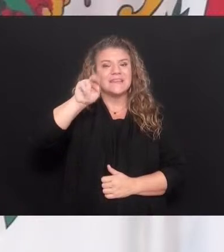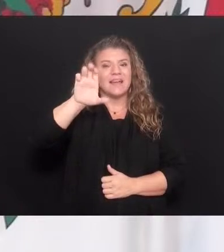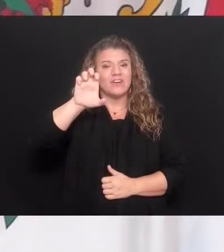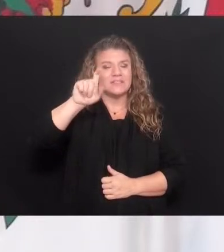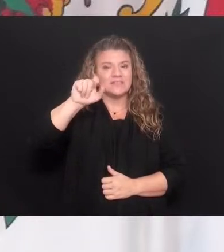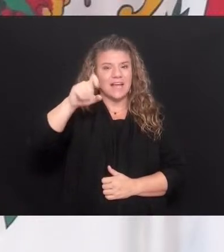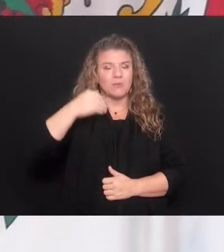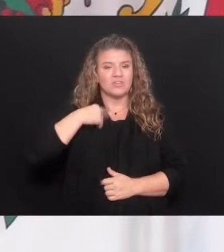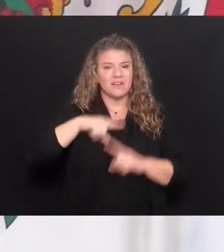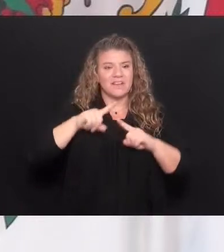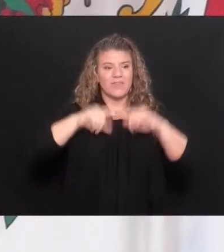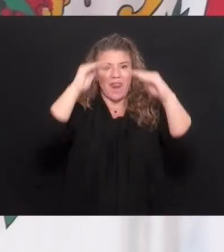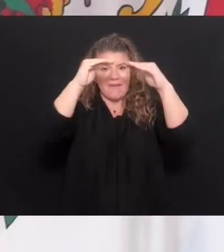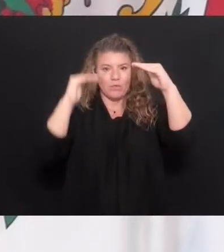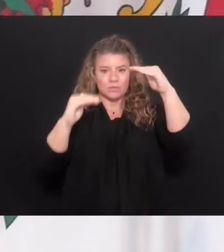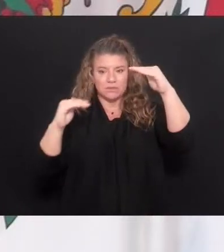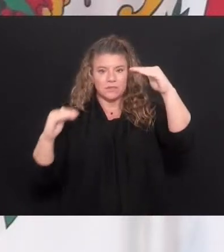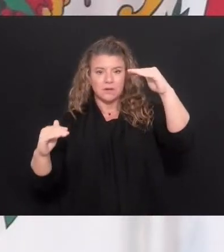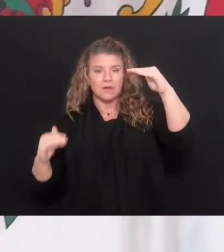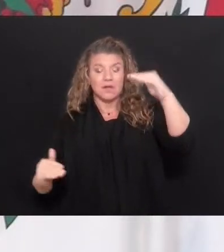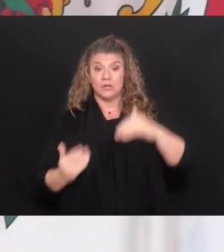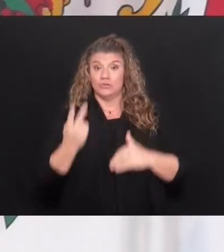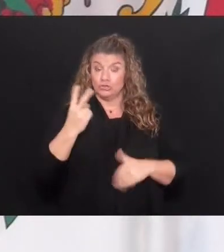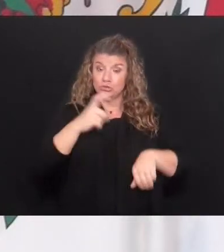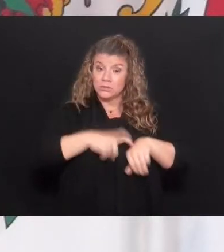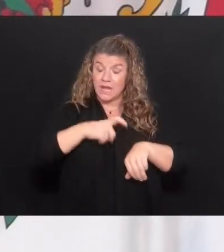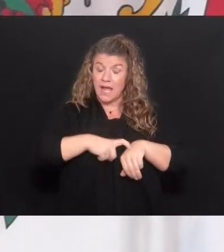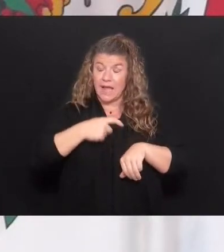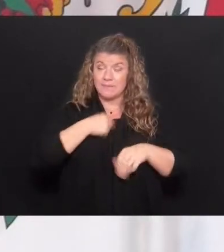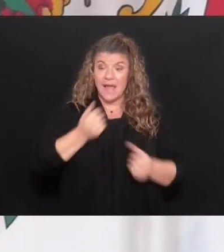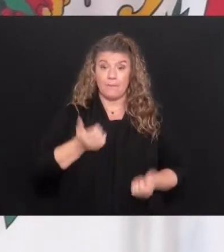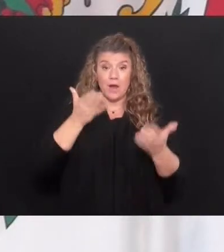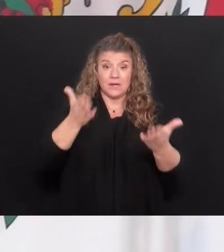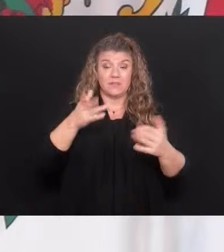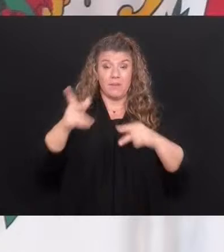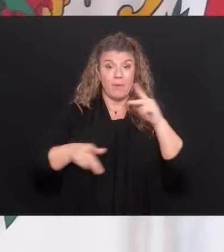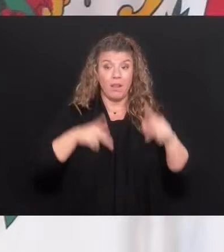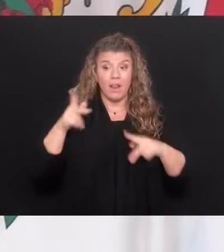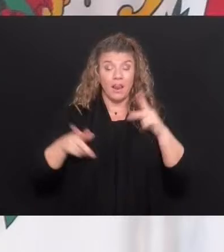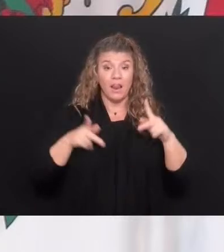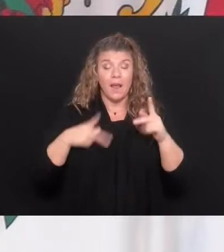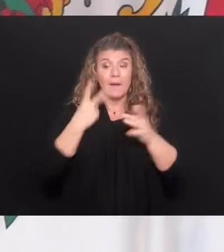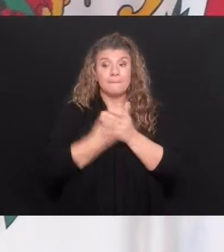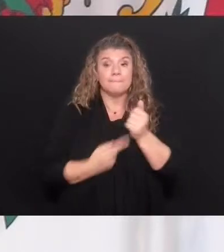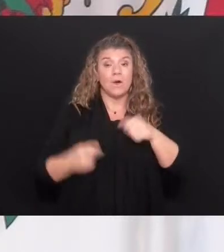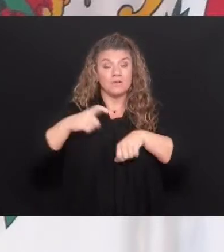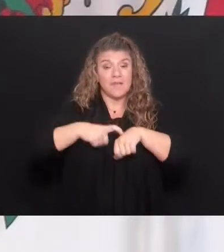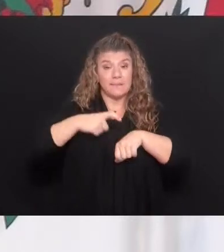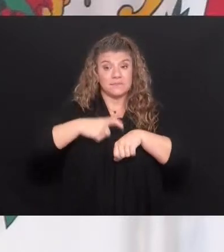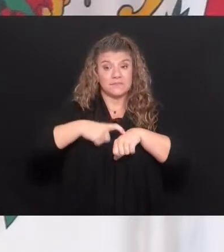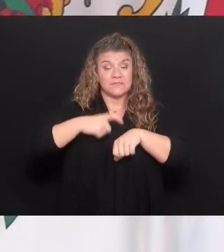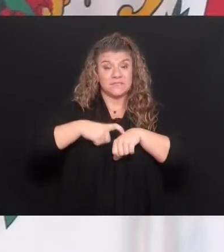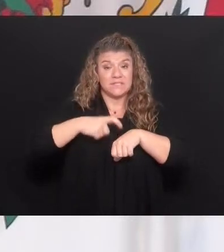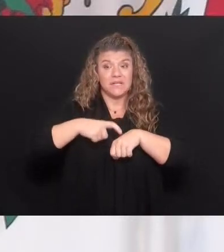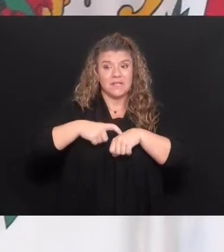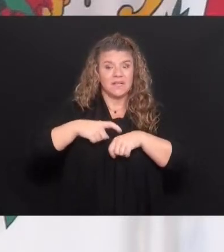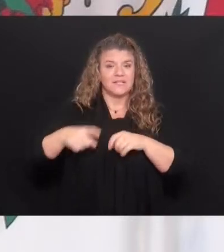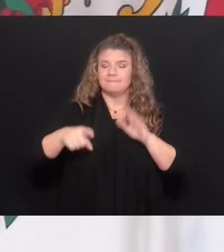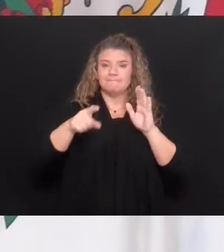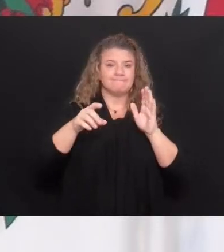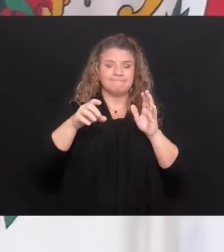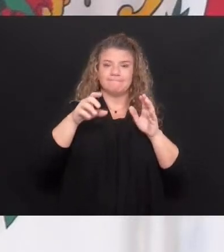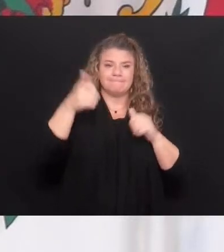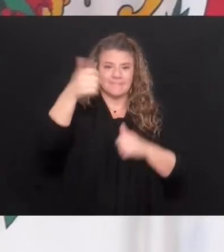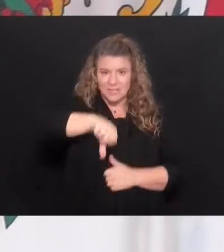oil. 2 different times I brought that to the people, and both times we ended up shooting it